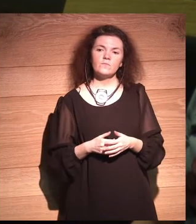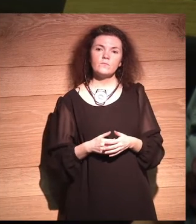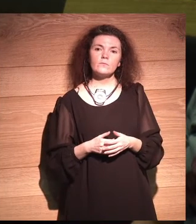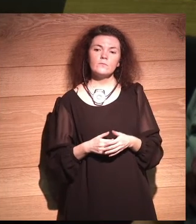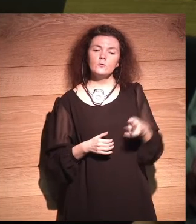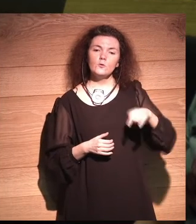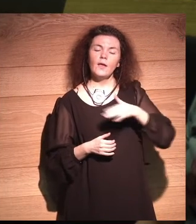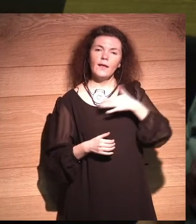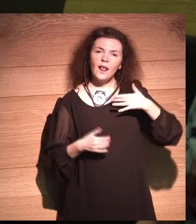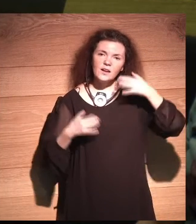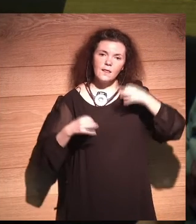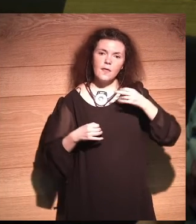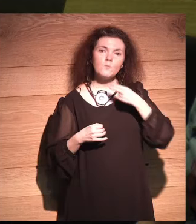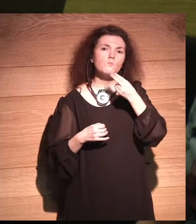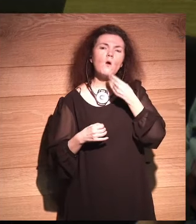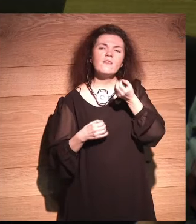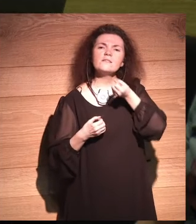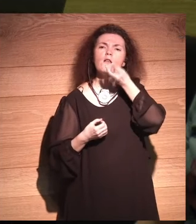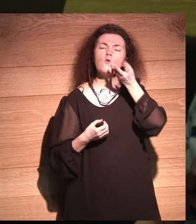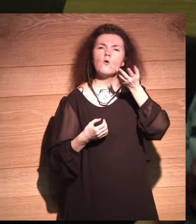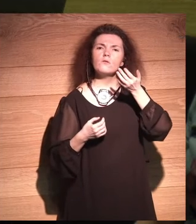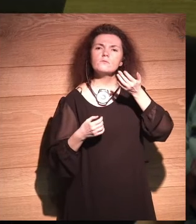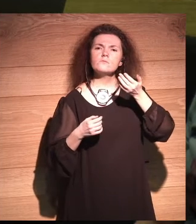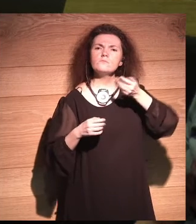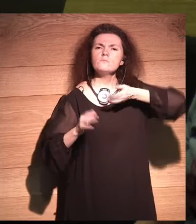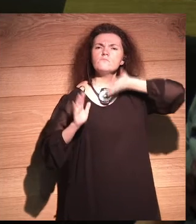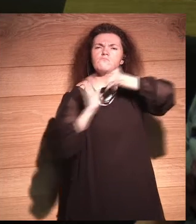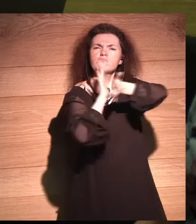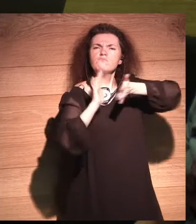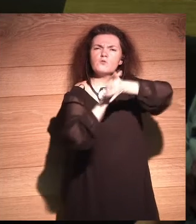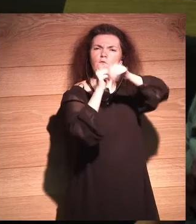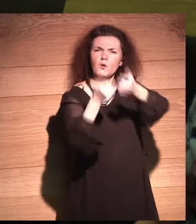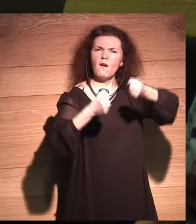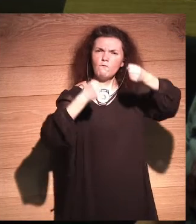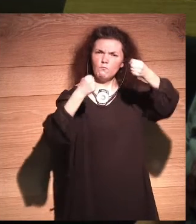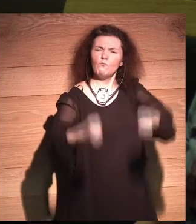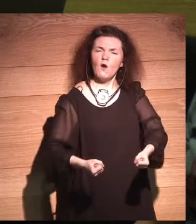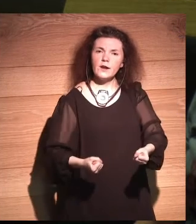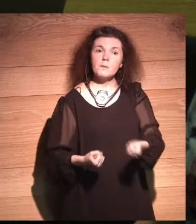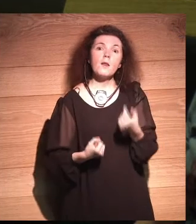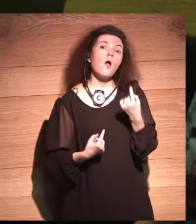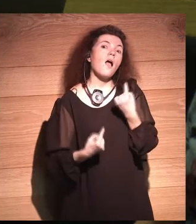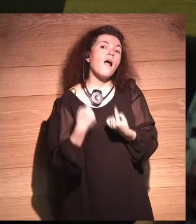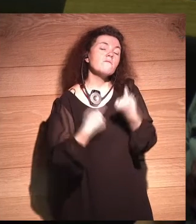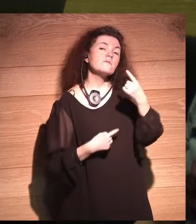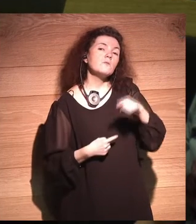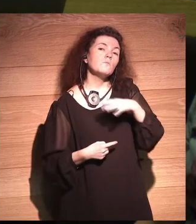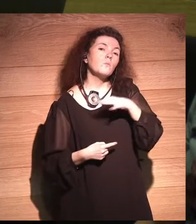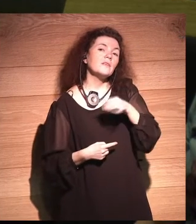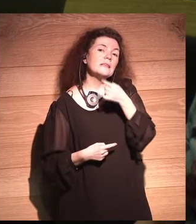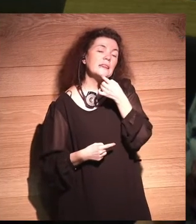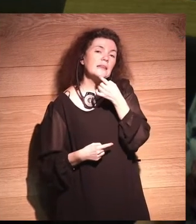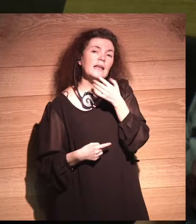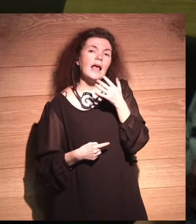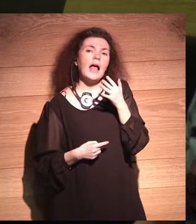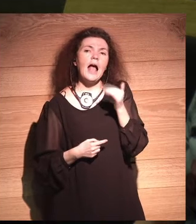And the reality is that 7 years later, the movement has no visibility. I mean, there are political parties that claim to represent the